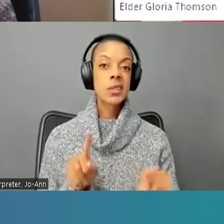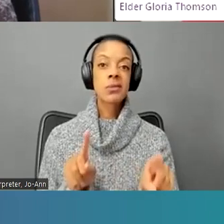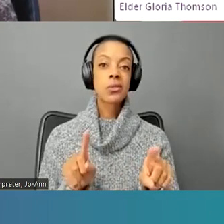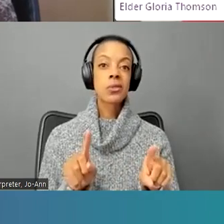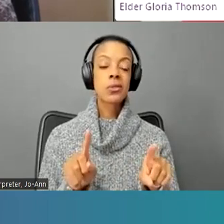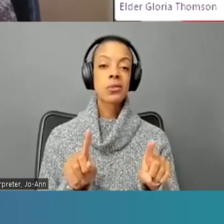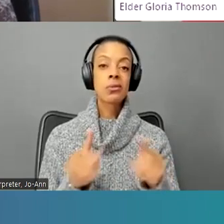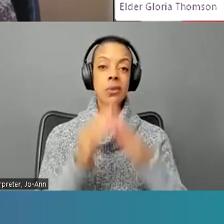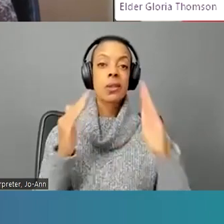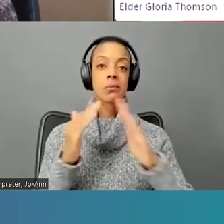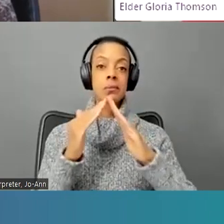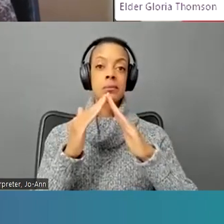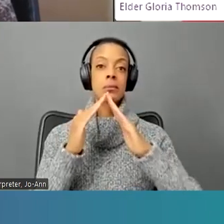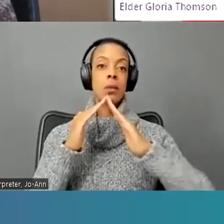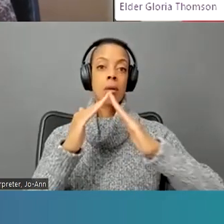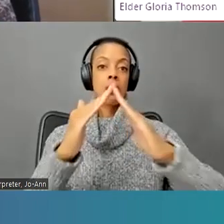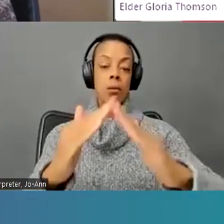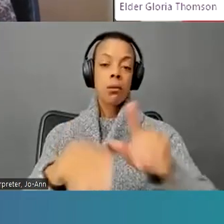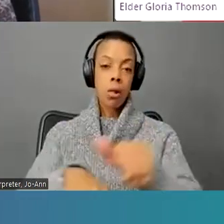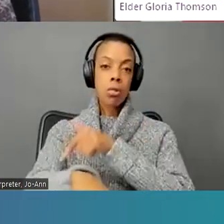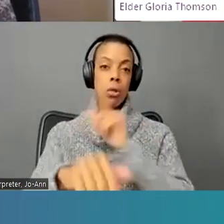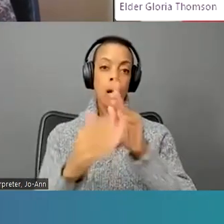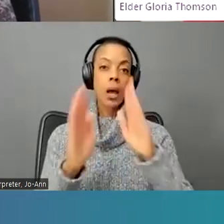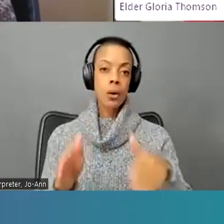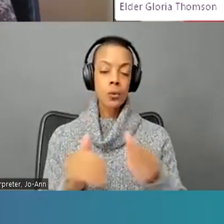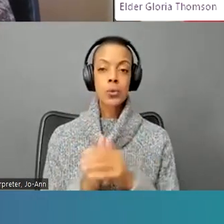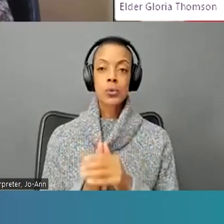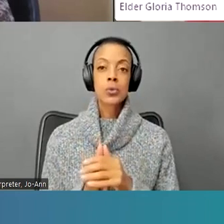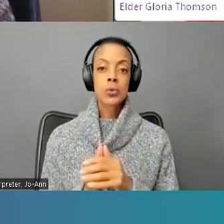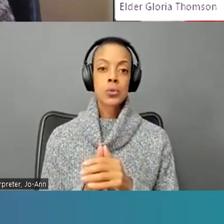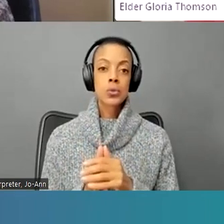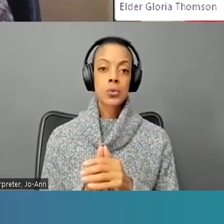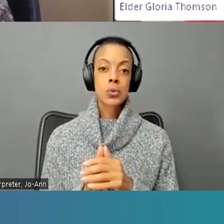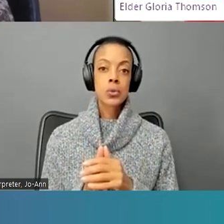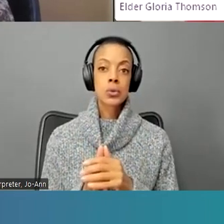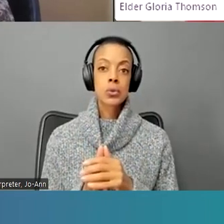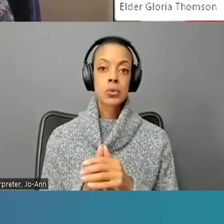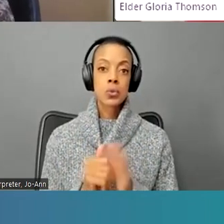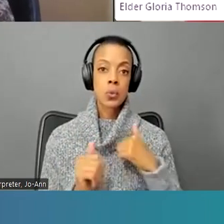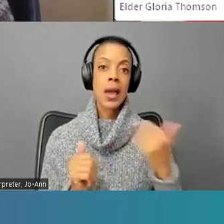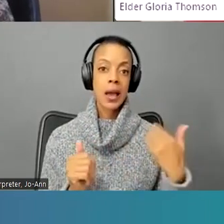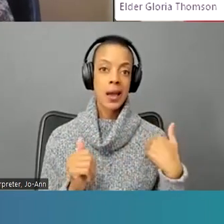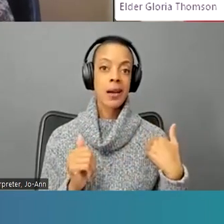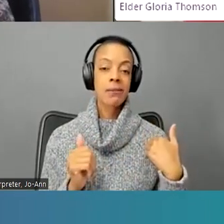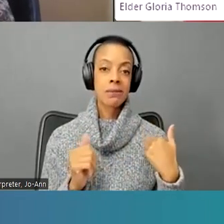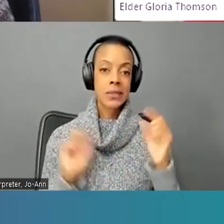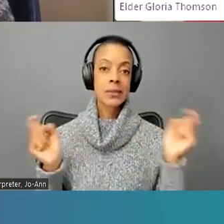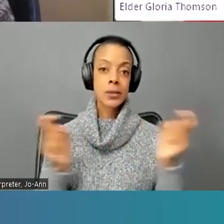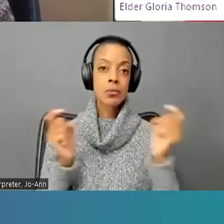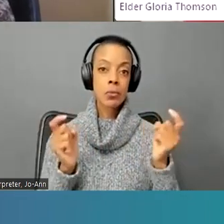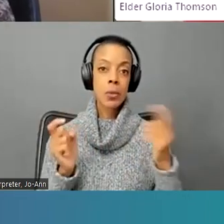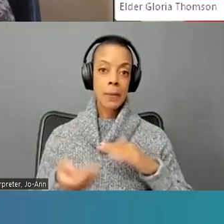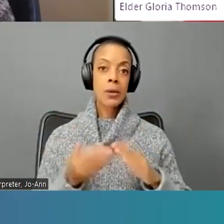And I learned from going to ceremony. We have here at Haudenosaunee Country, we have